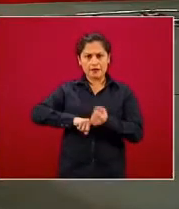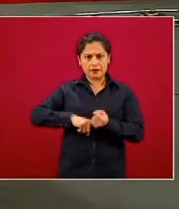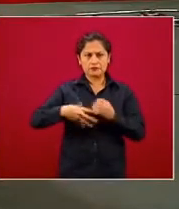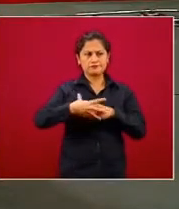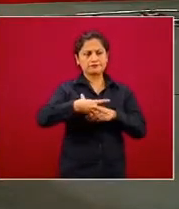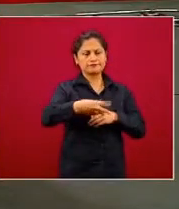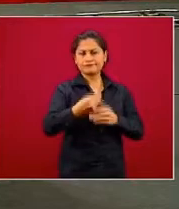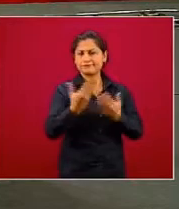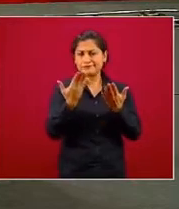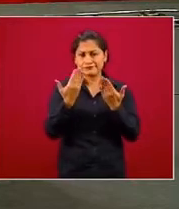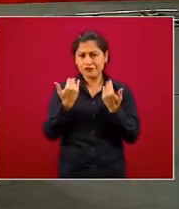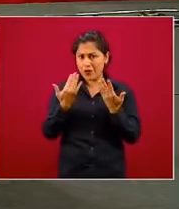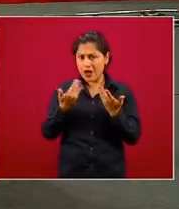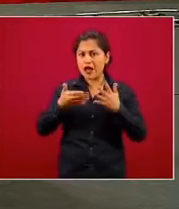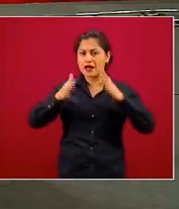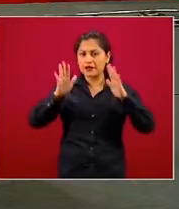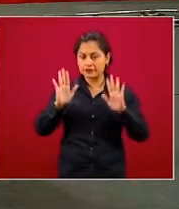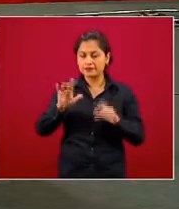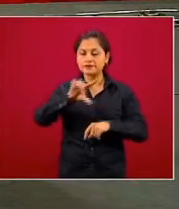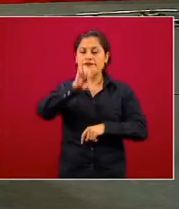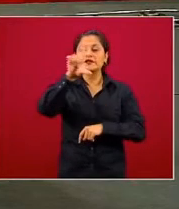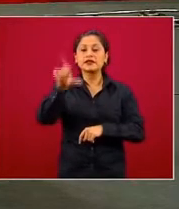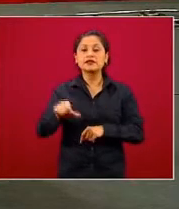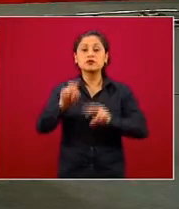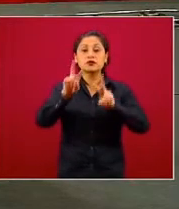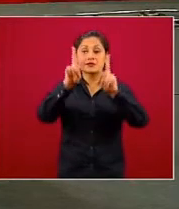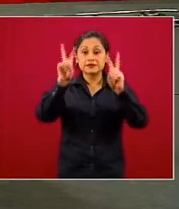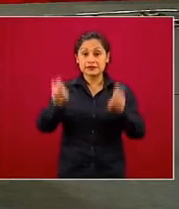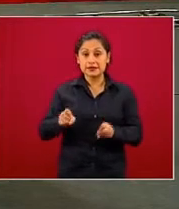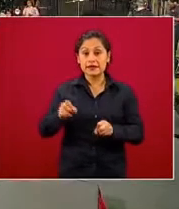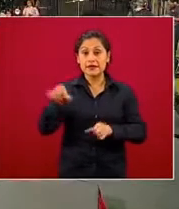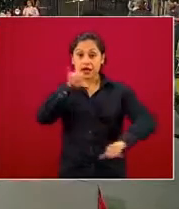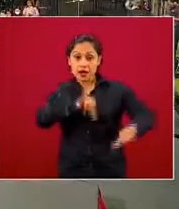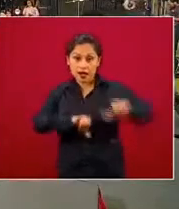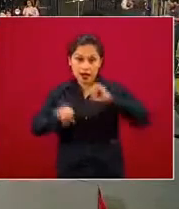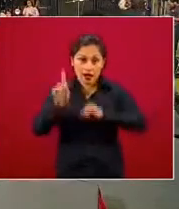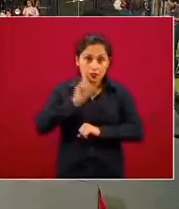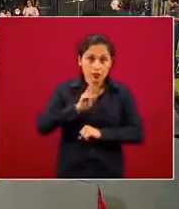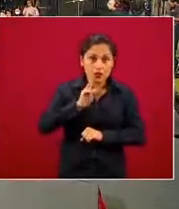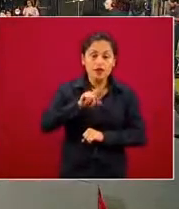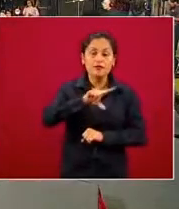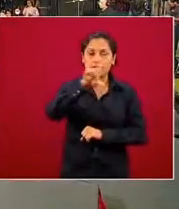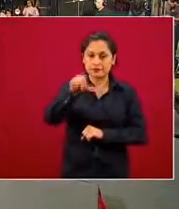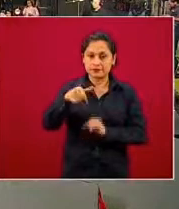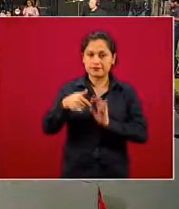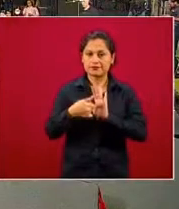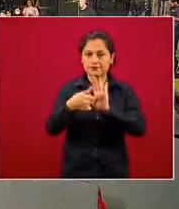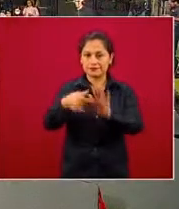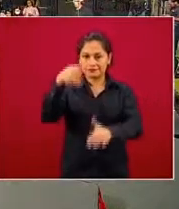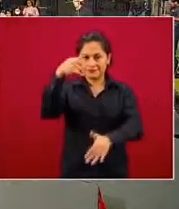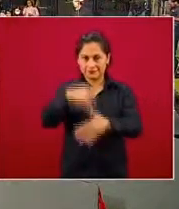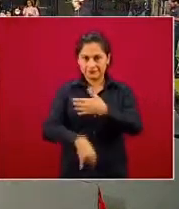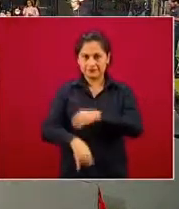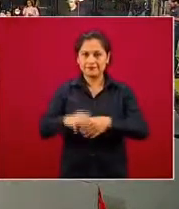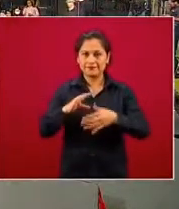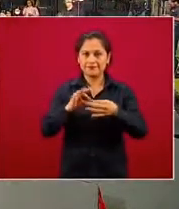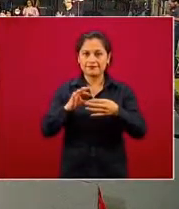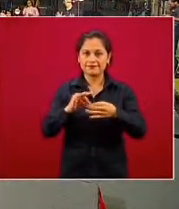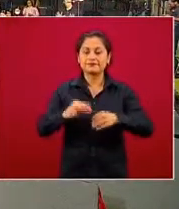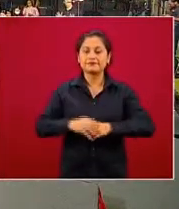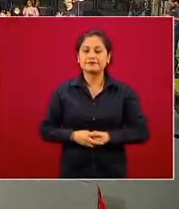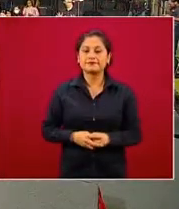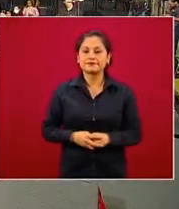creo put que that vamos a on estar hold so that pendientes de I las can pruebas para delve poderlo into explicar it con mayor amplitud. fully. Carlos So Araceli, you and usted. you next, please. Pues